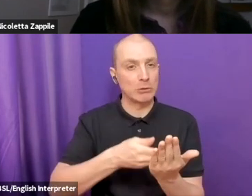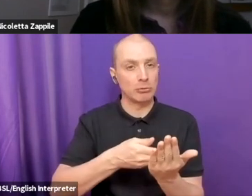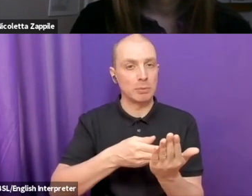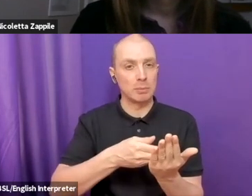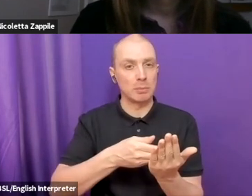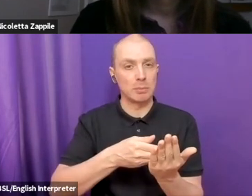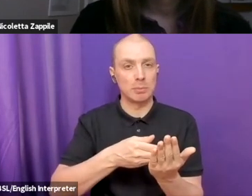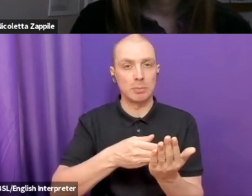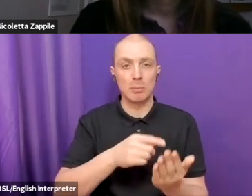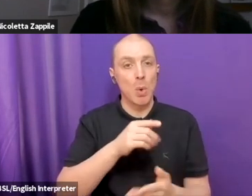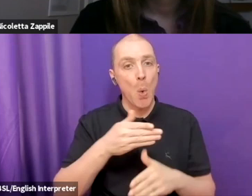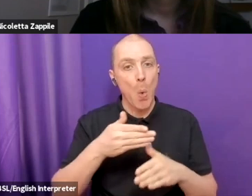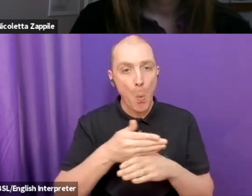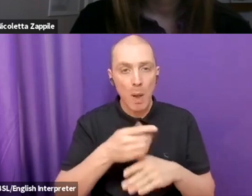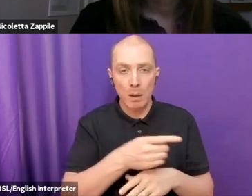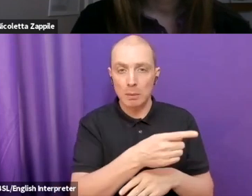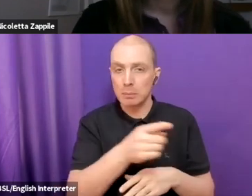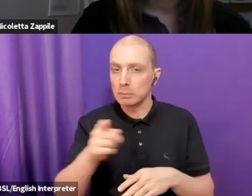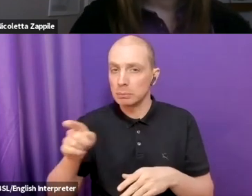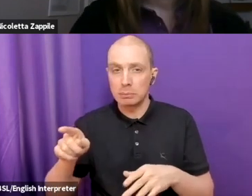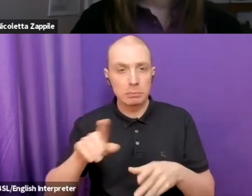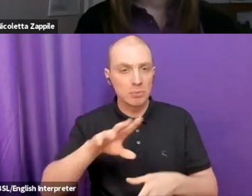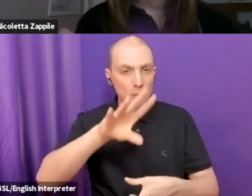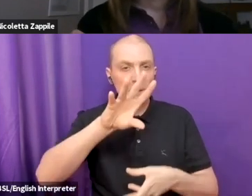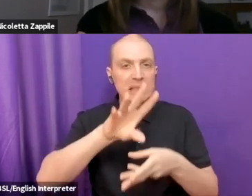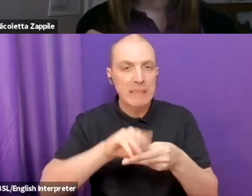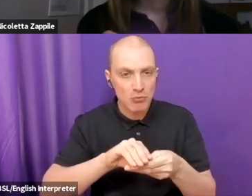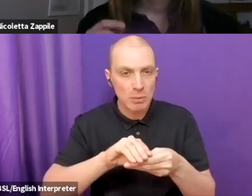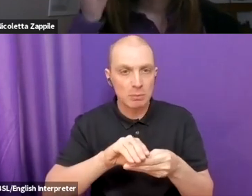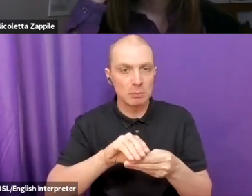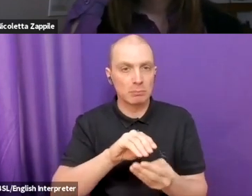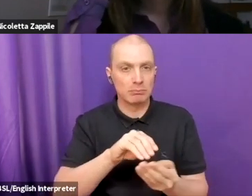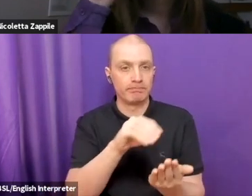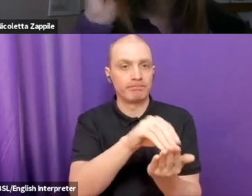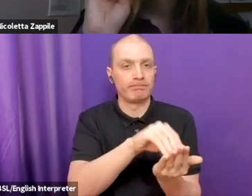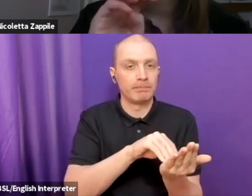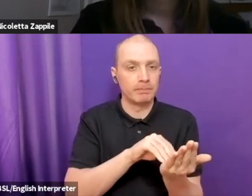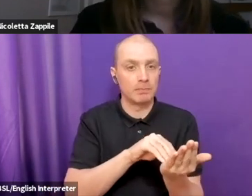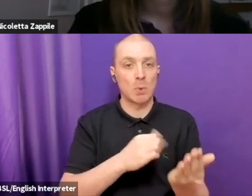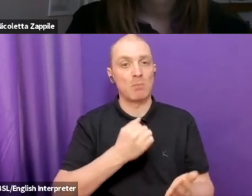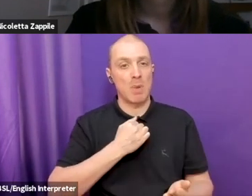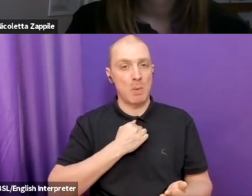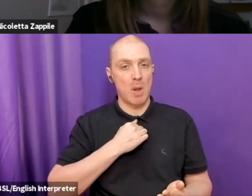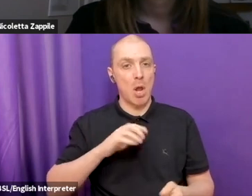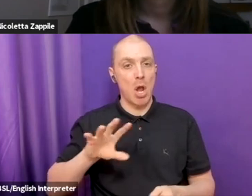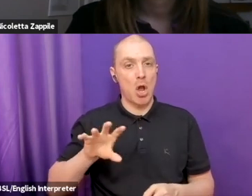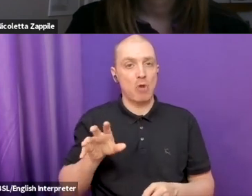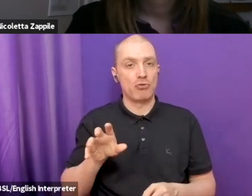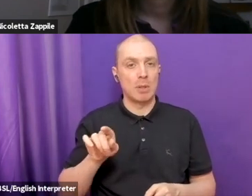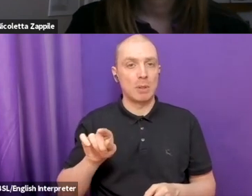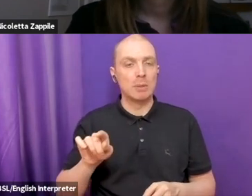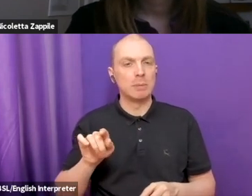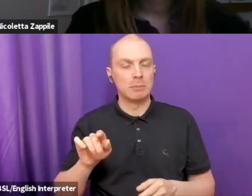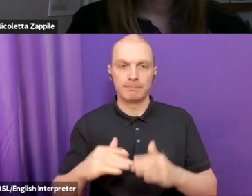the work on that individual ones, particularly in countries like ours, which is a very